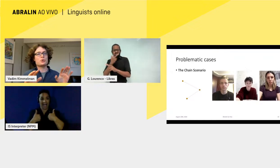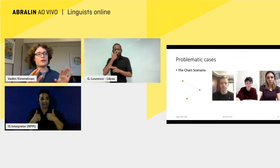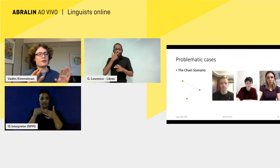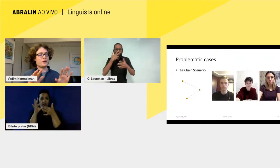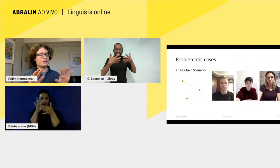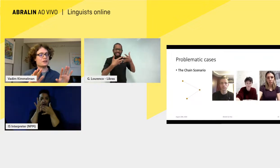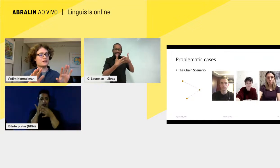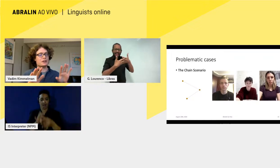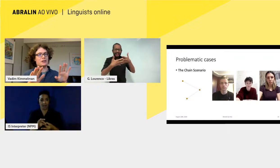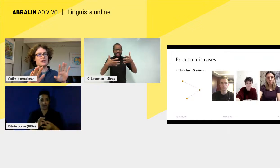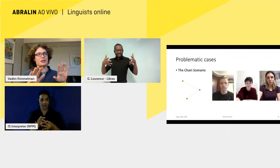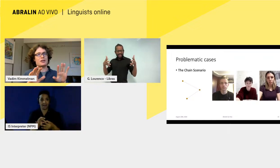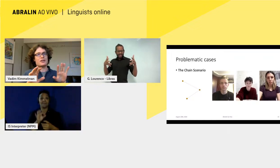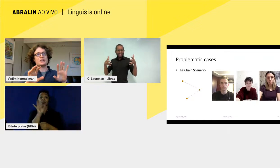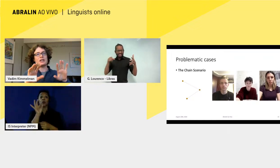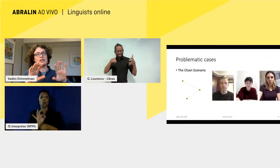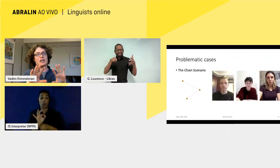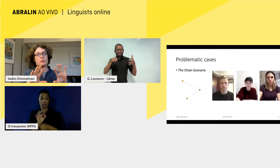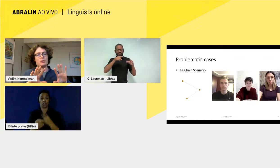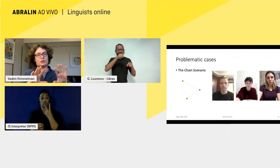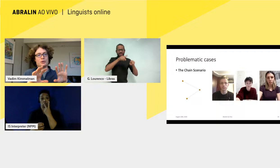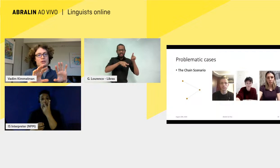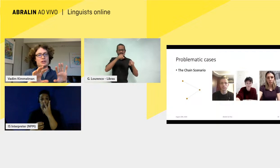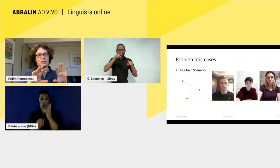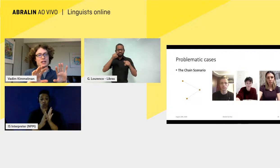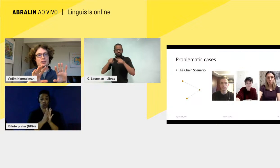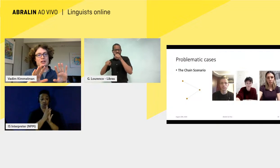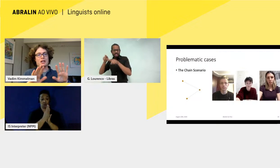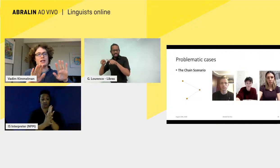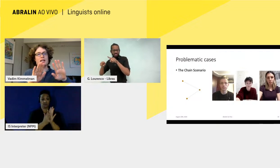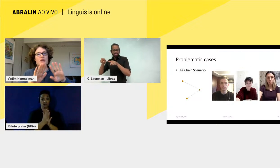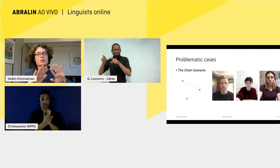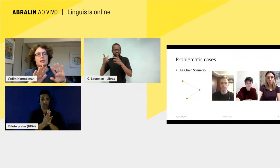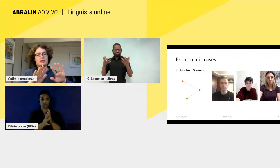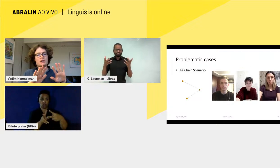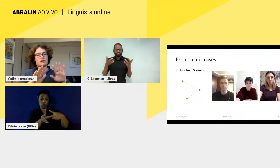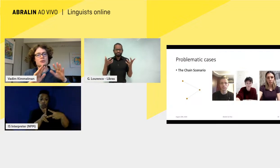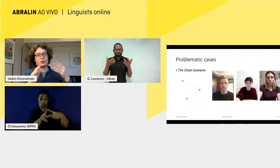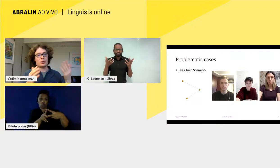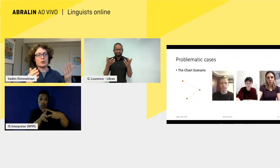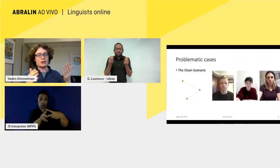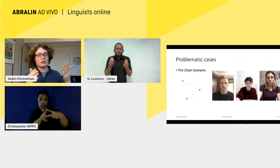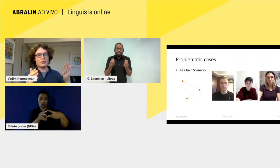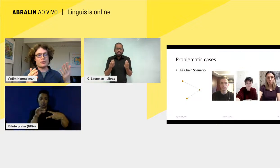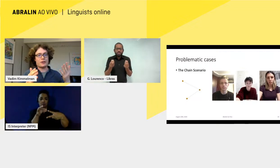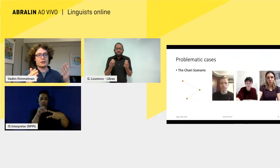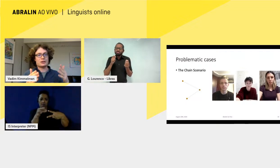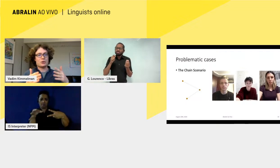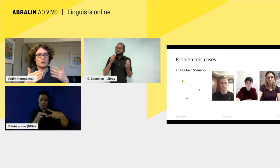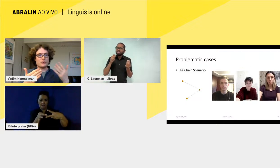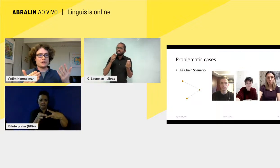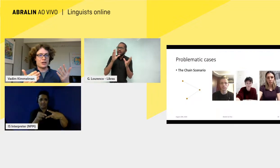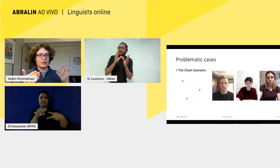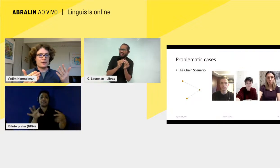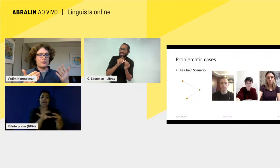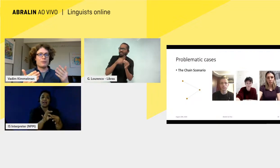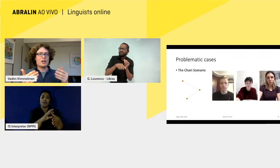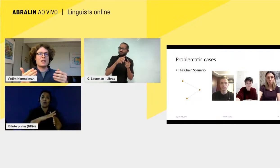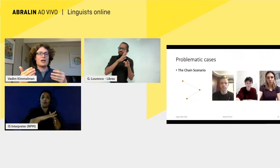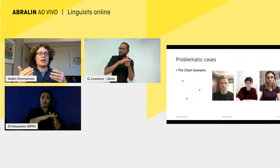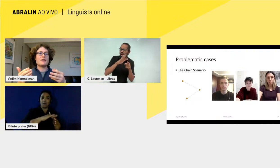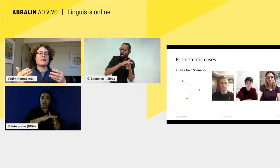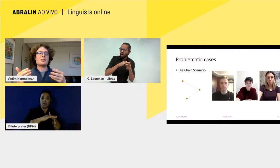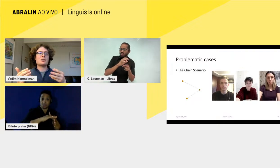where two variants that are neighbors on this chain can be considered phonological variants of each